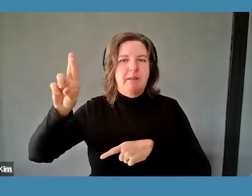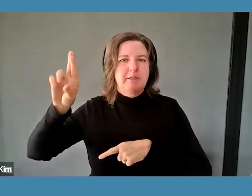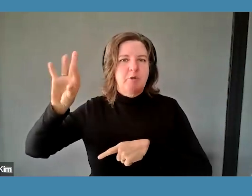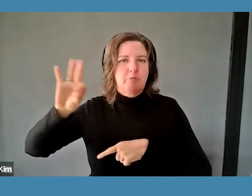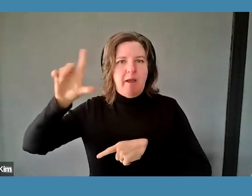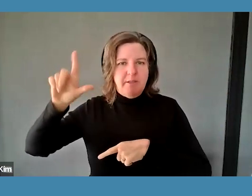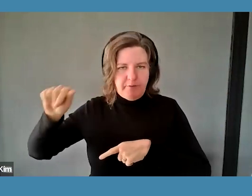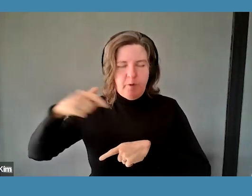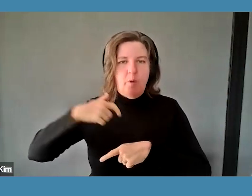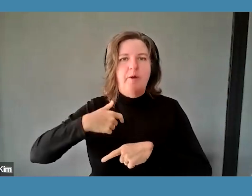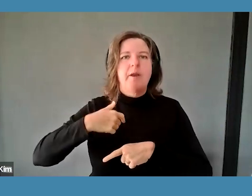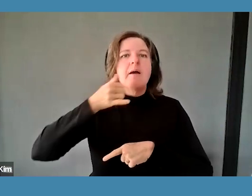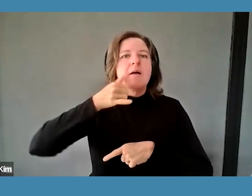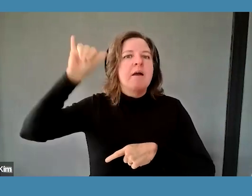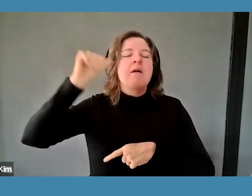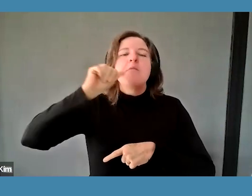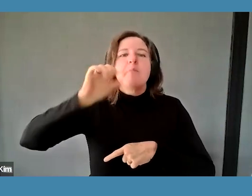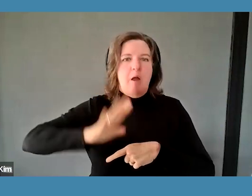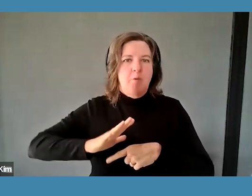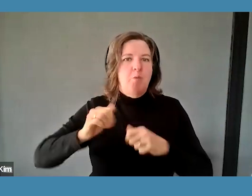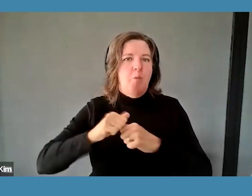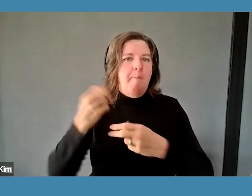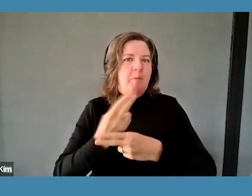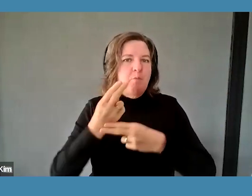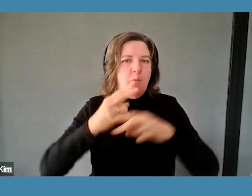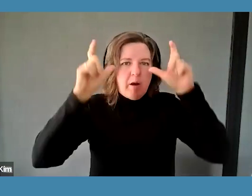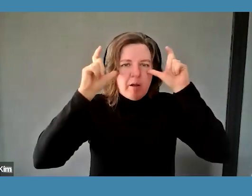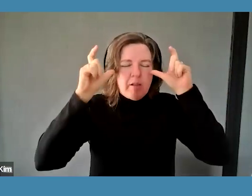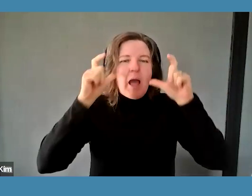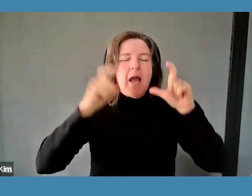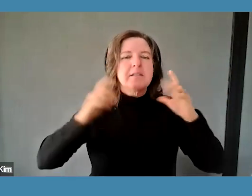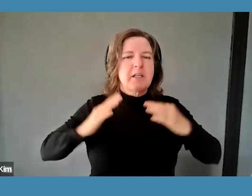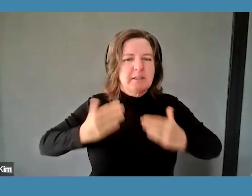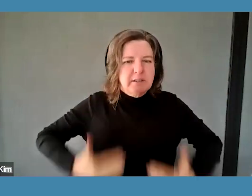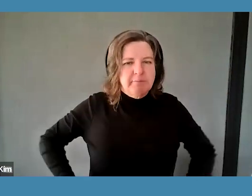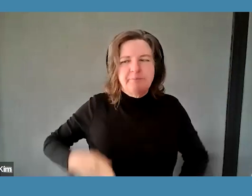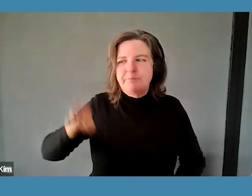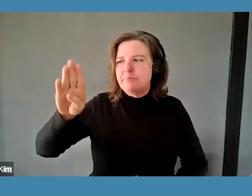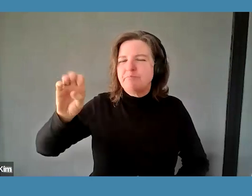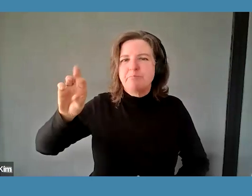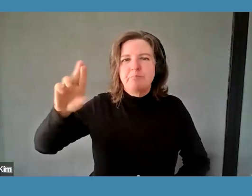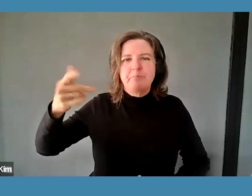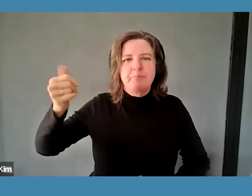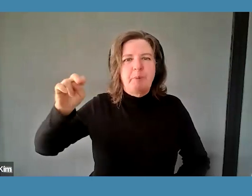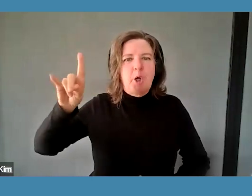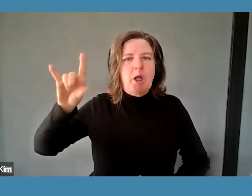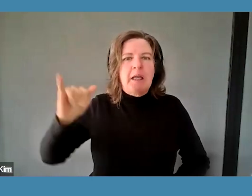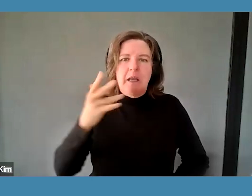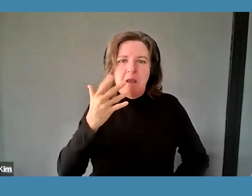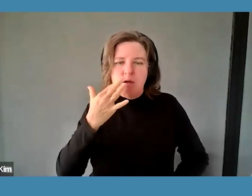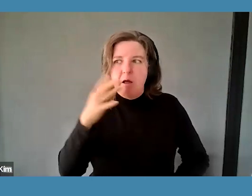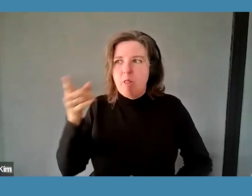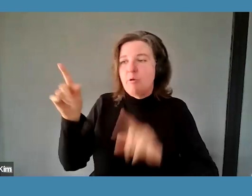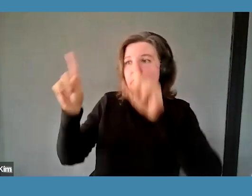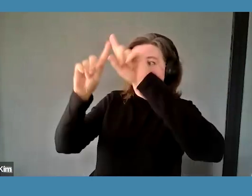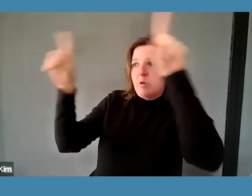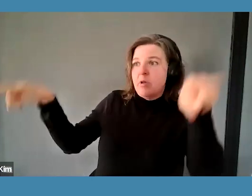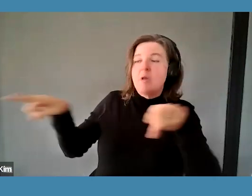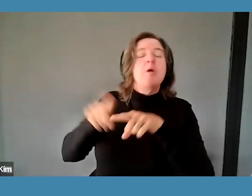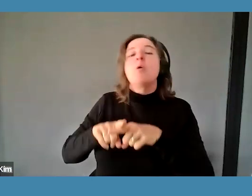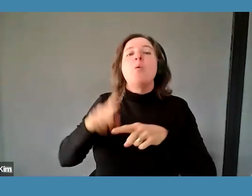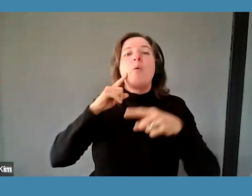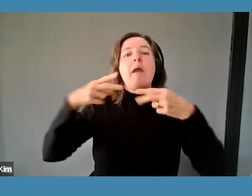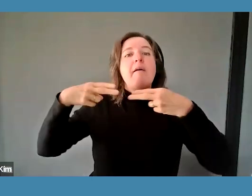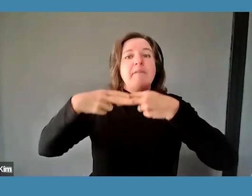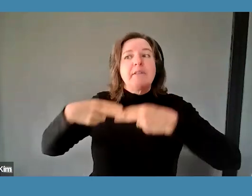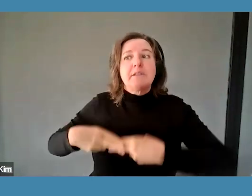a burgundy-colored shirt. On the screen, we have a PowerPoint slide with purple background and orange and white graphics and